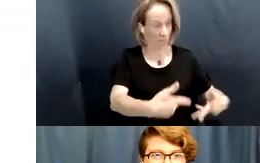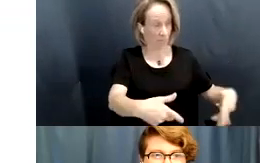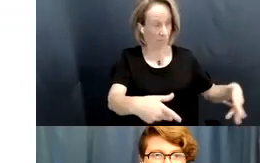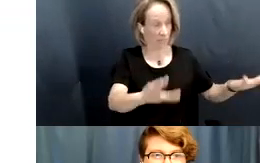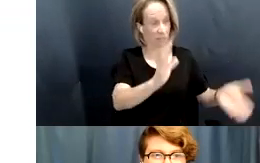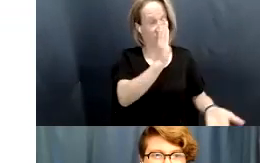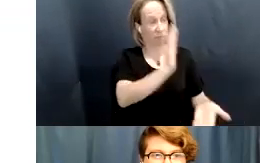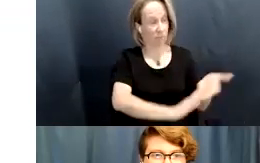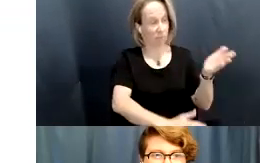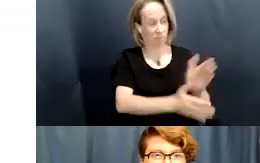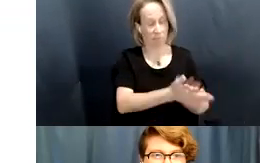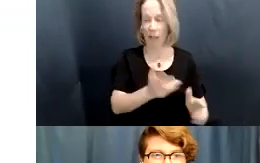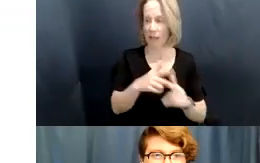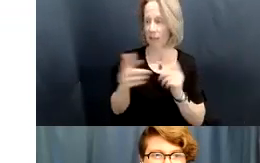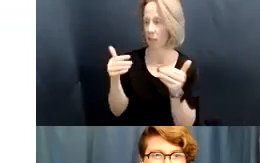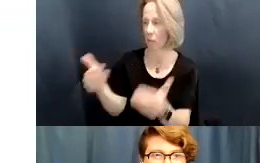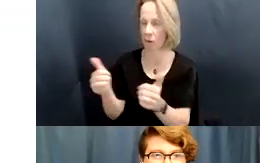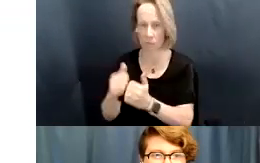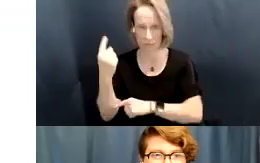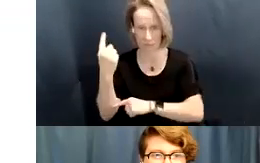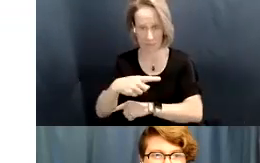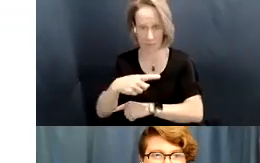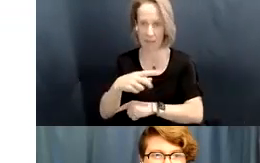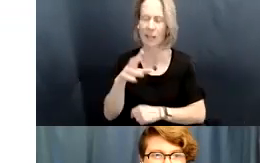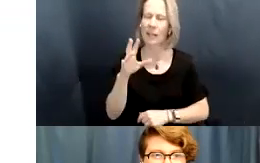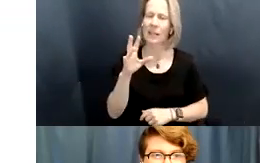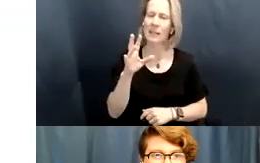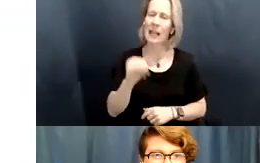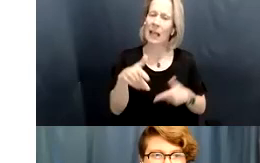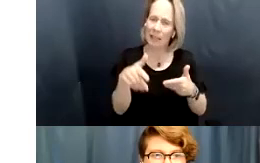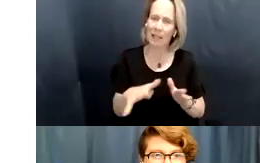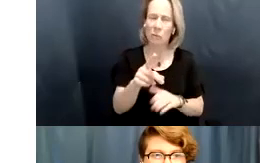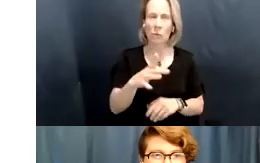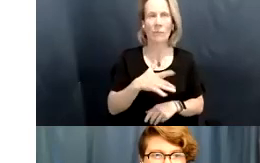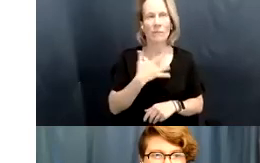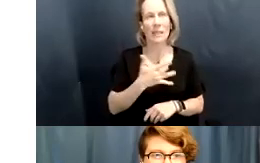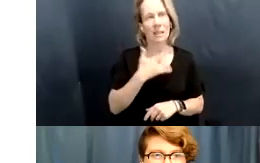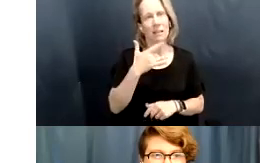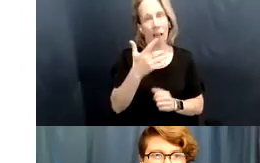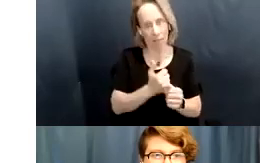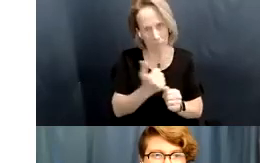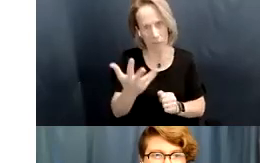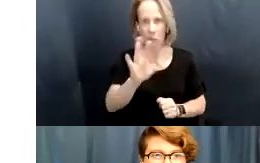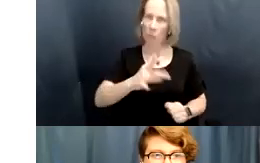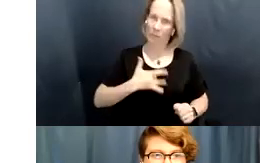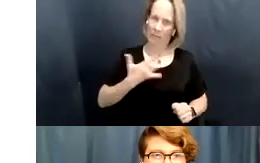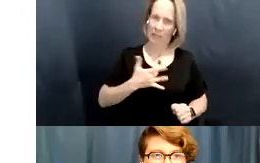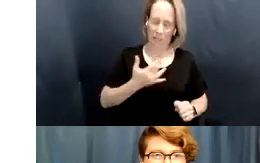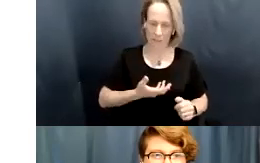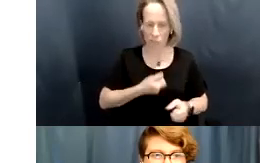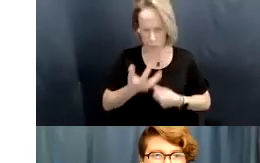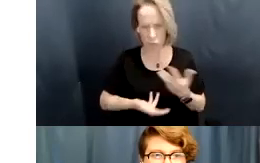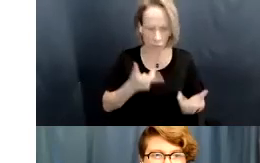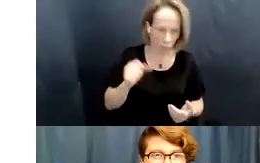but that also gives you the space and the time to really feel what you are feeling. Just remember that